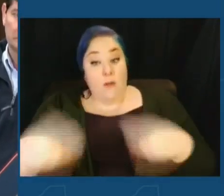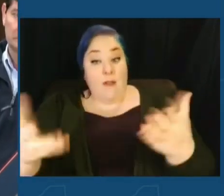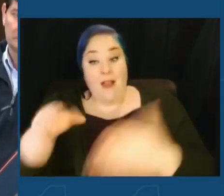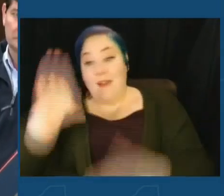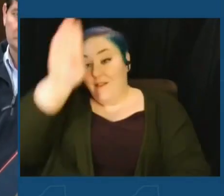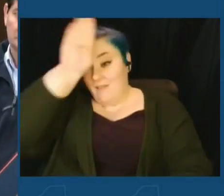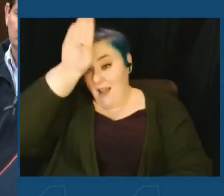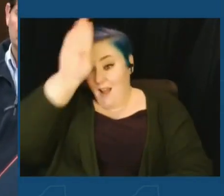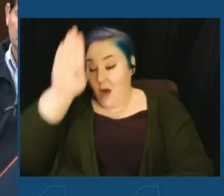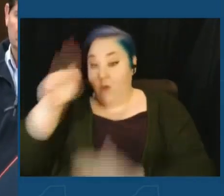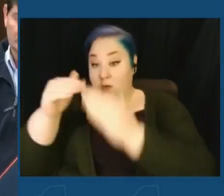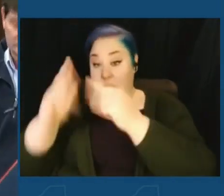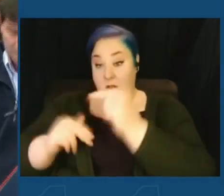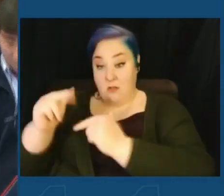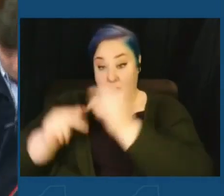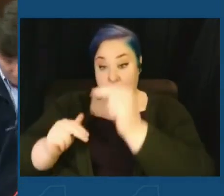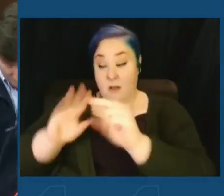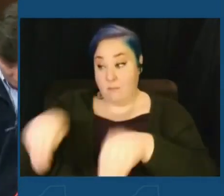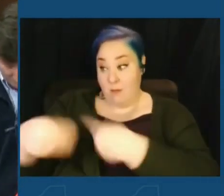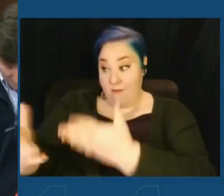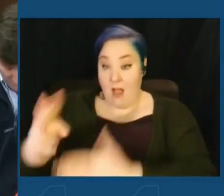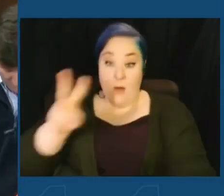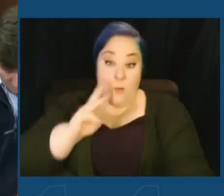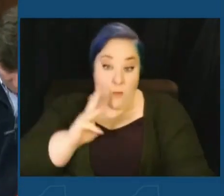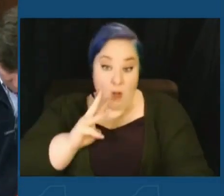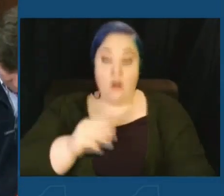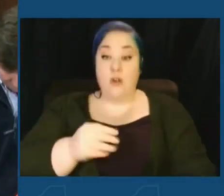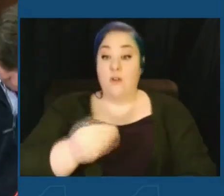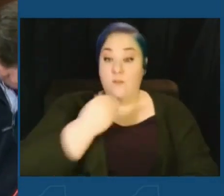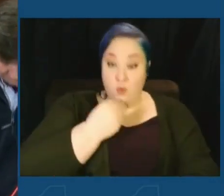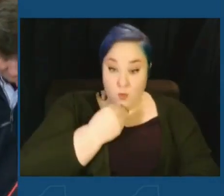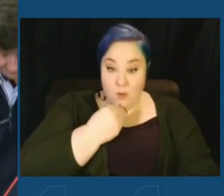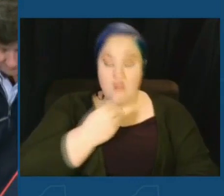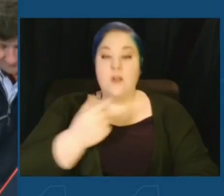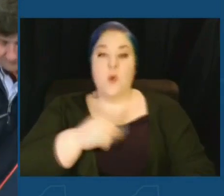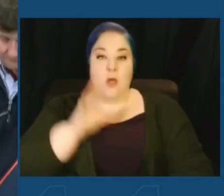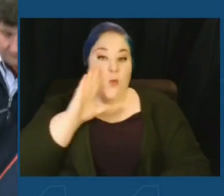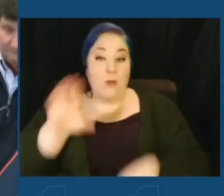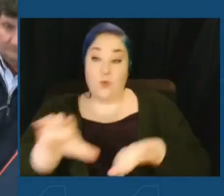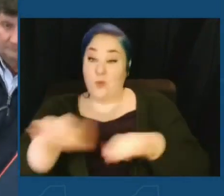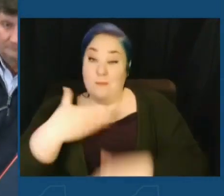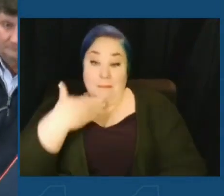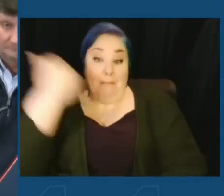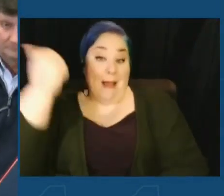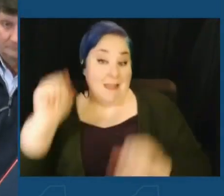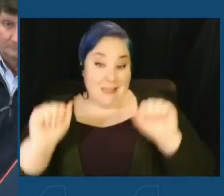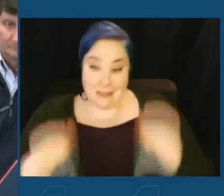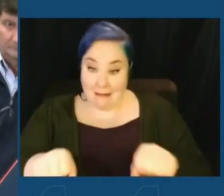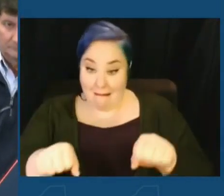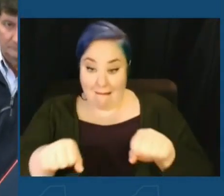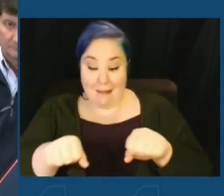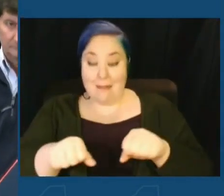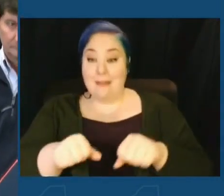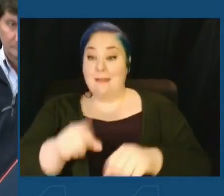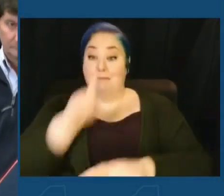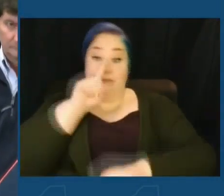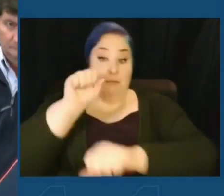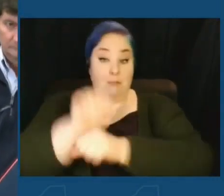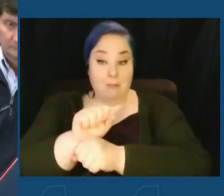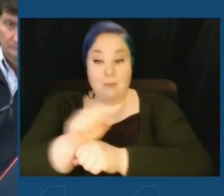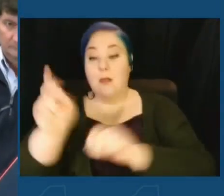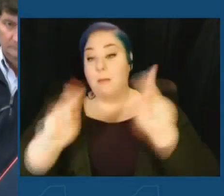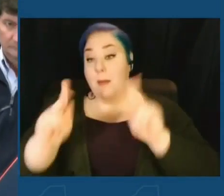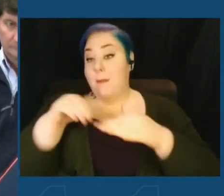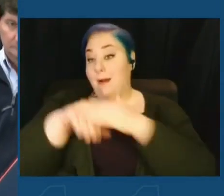in the city with food and water. And so we will do the best we can to make sure that people have access to what they